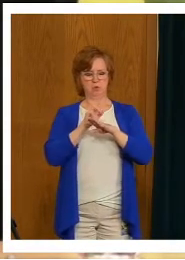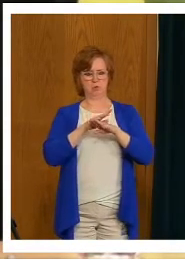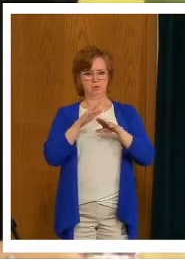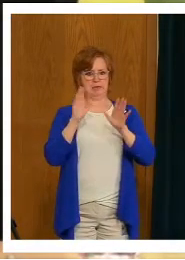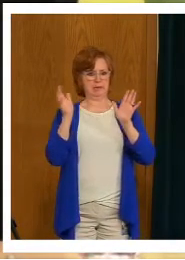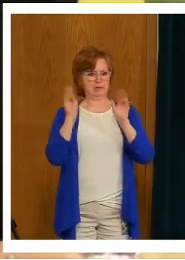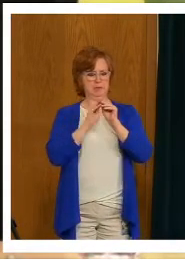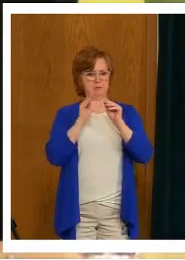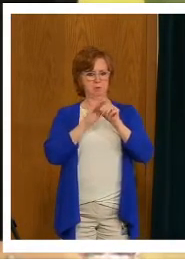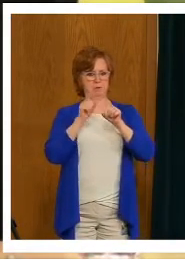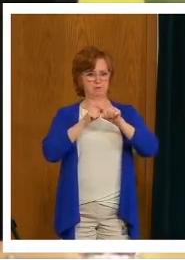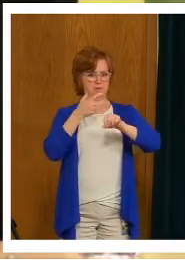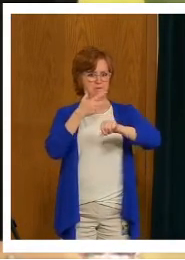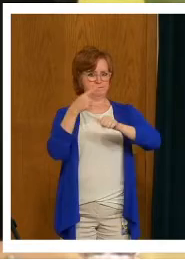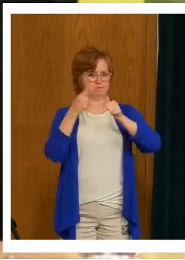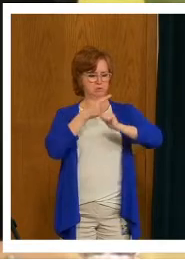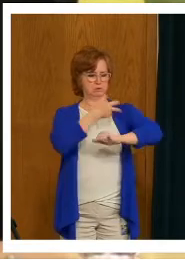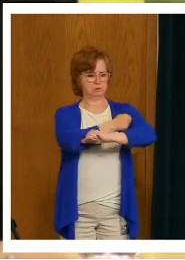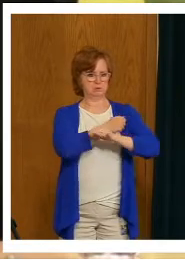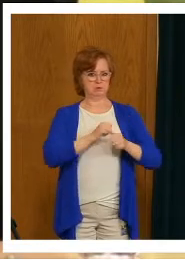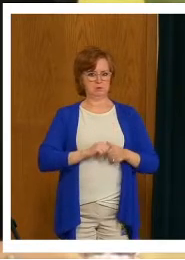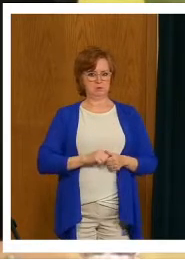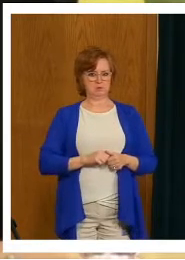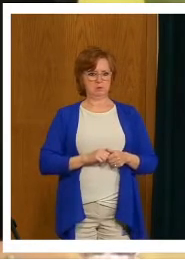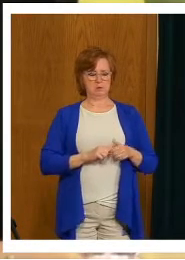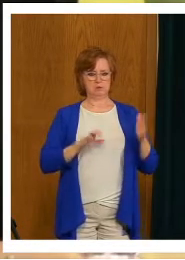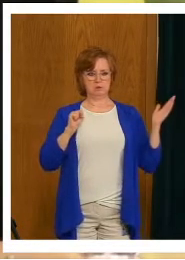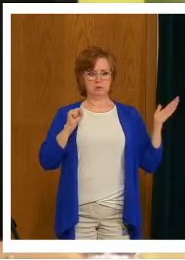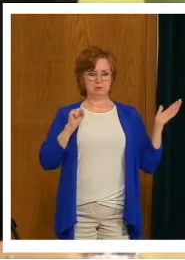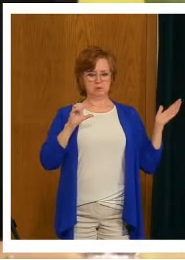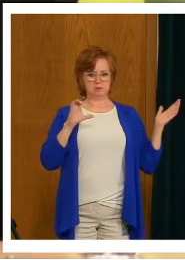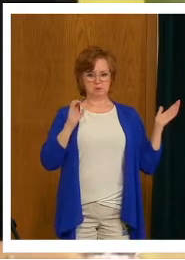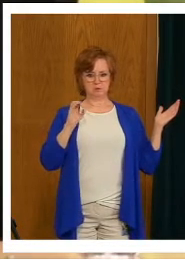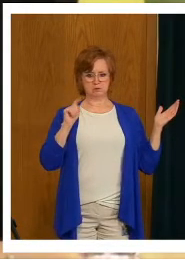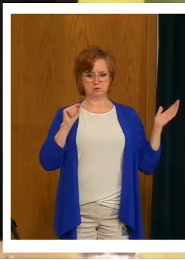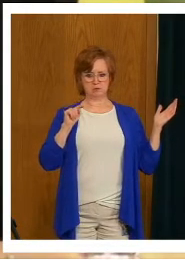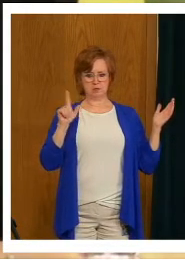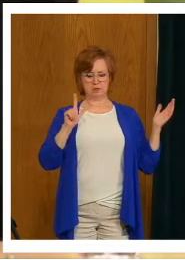doses? Scott, I think you spoke to that.